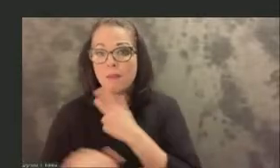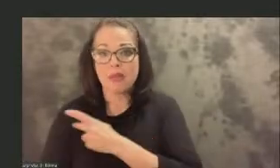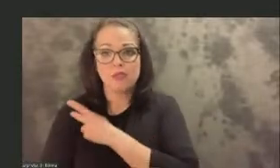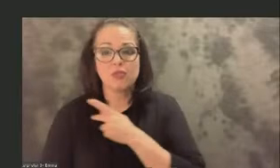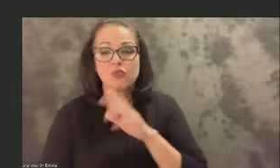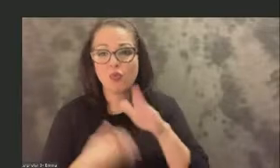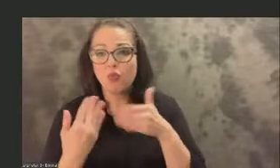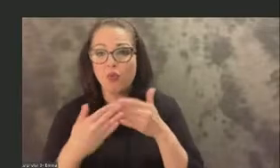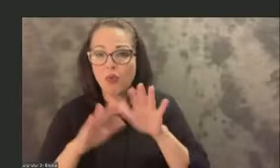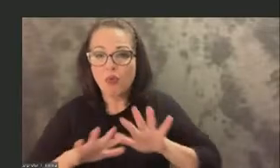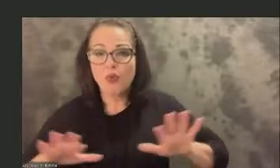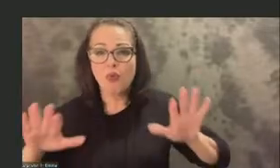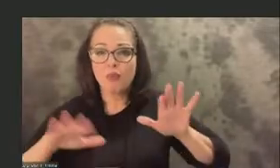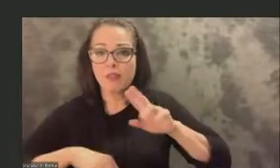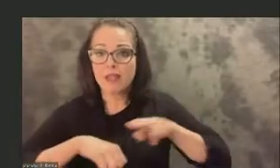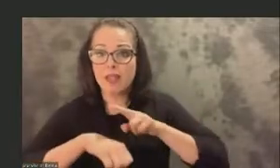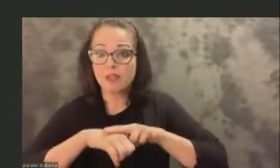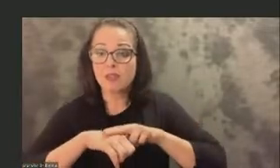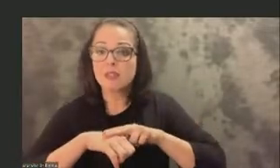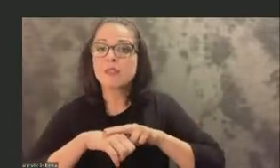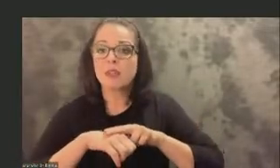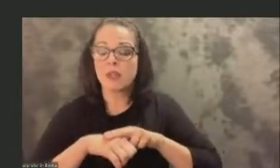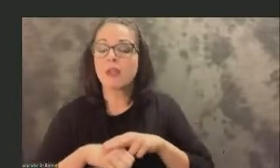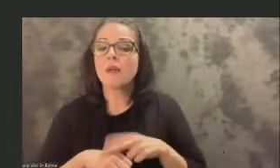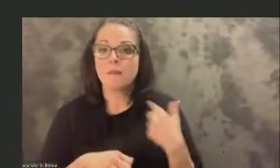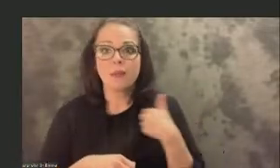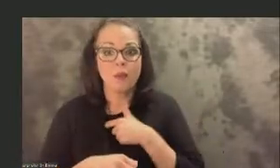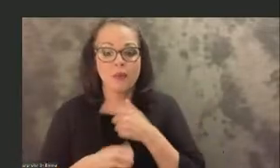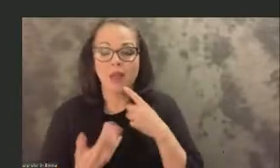nation. AAPM&R has gathered